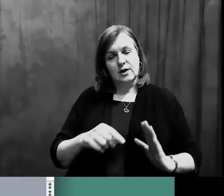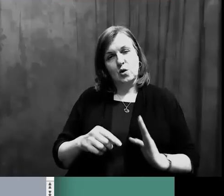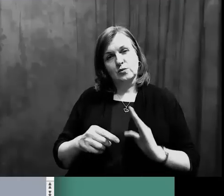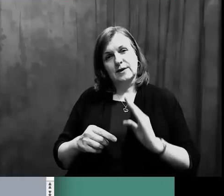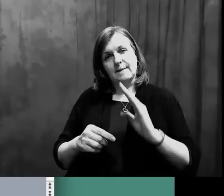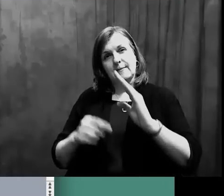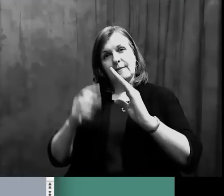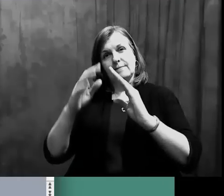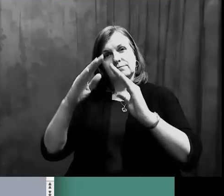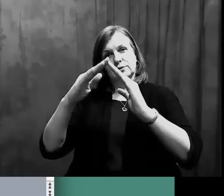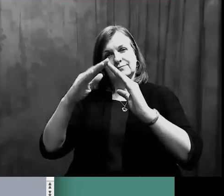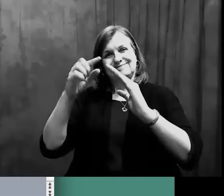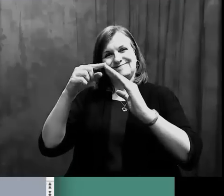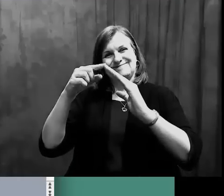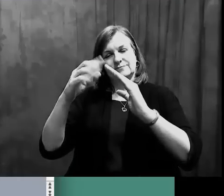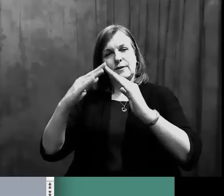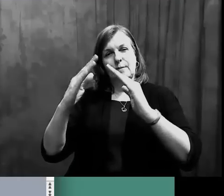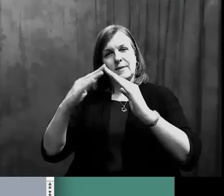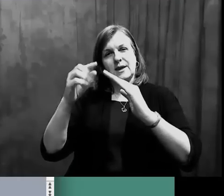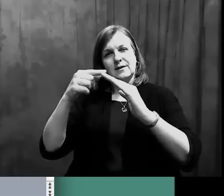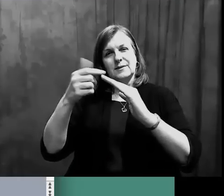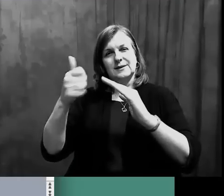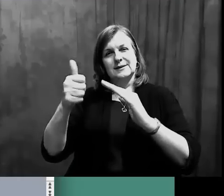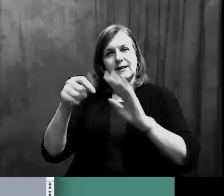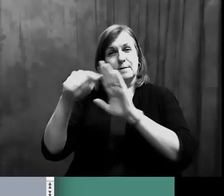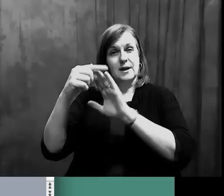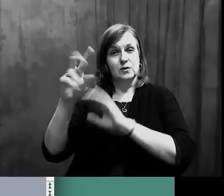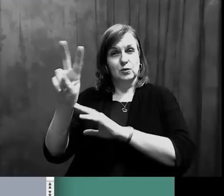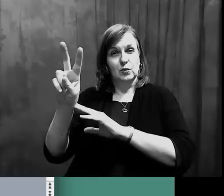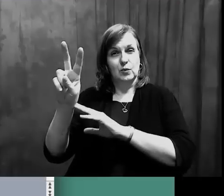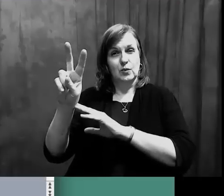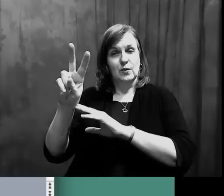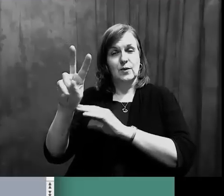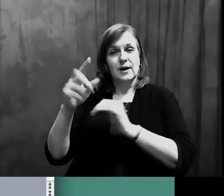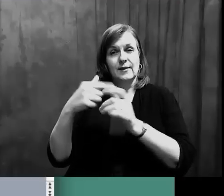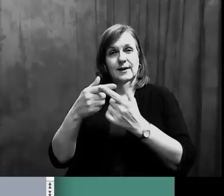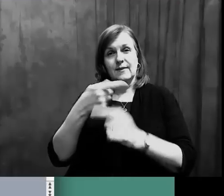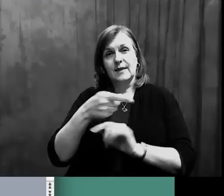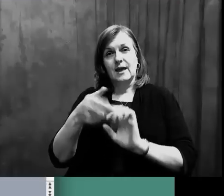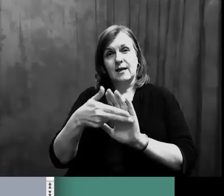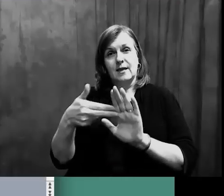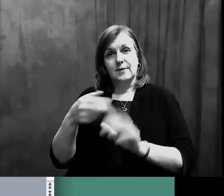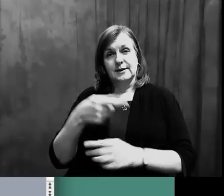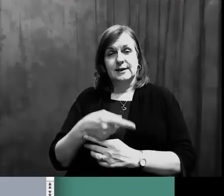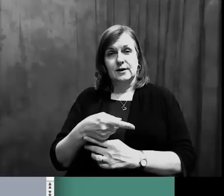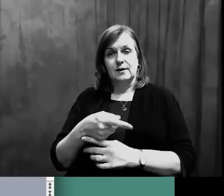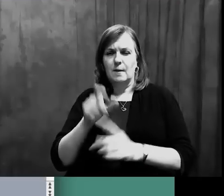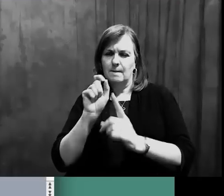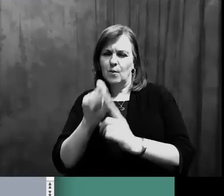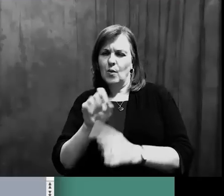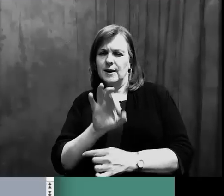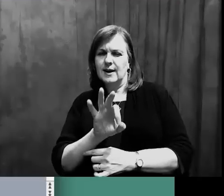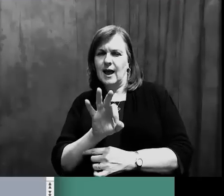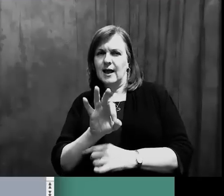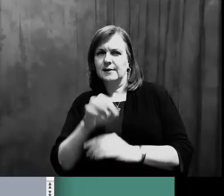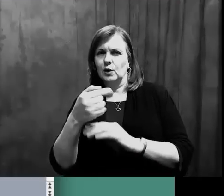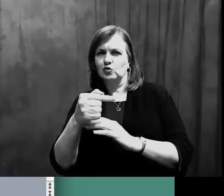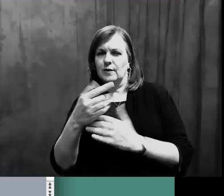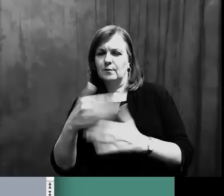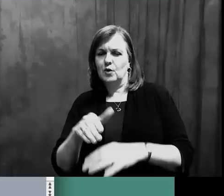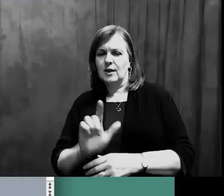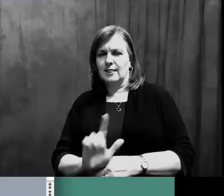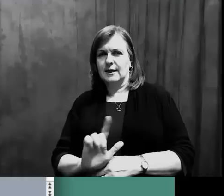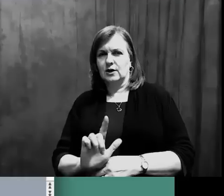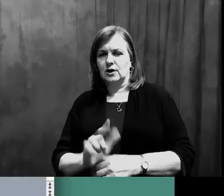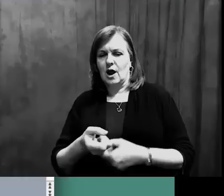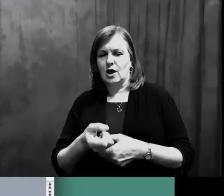again, coming up, and I've got good promotion of stem elongation at about 10 to the -2, but they've marked here